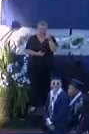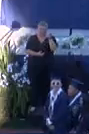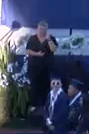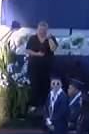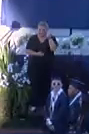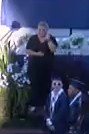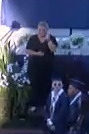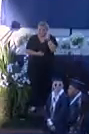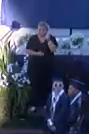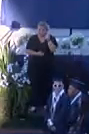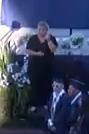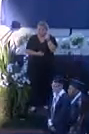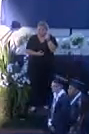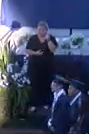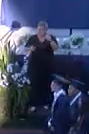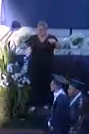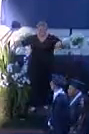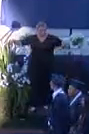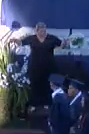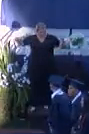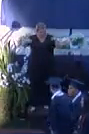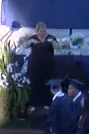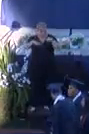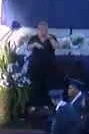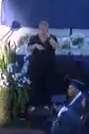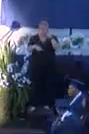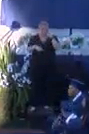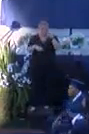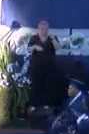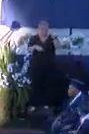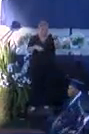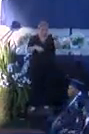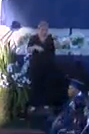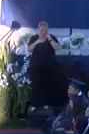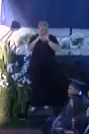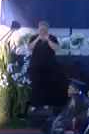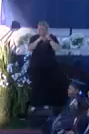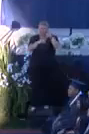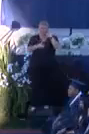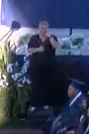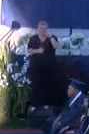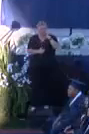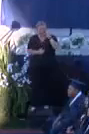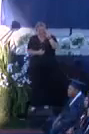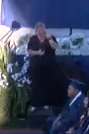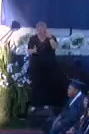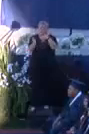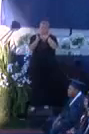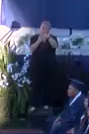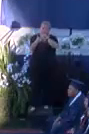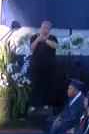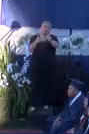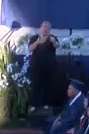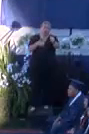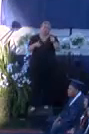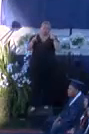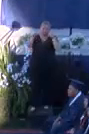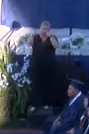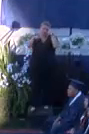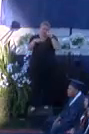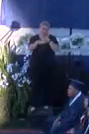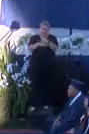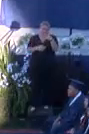This outstanding group of 102 scholars have earned over $5.6 million towards their post-high